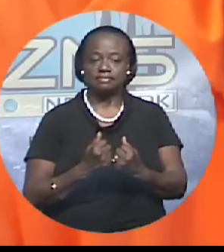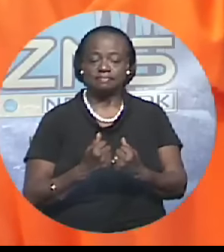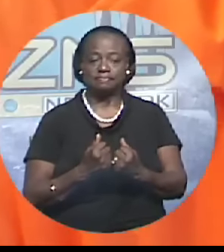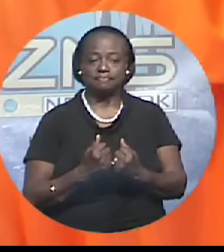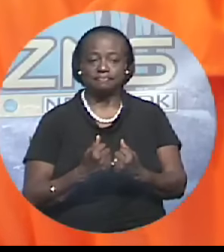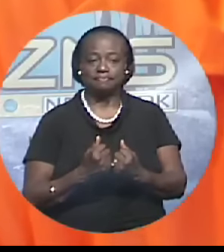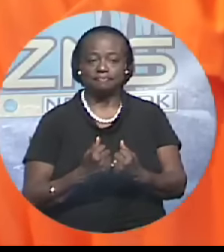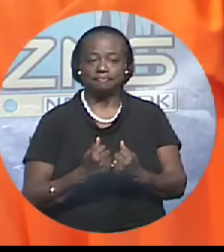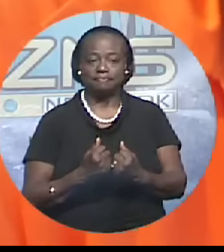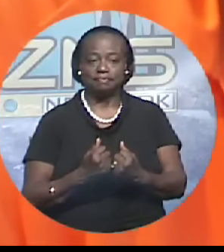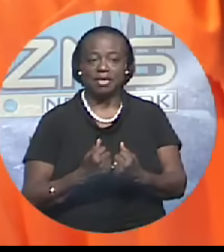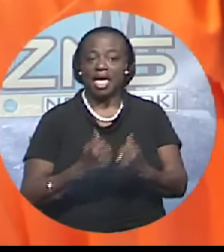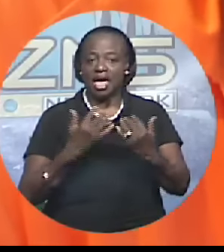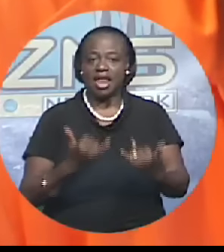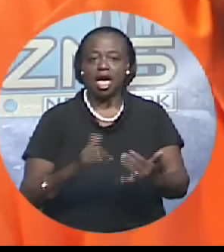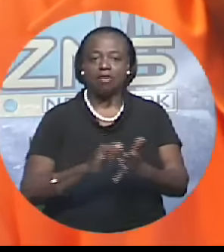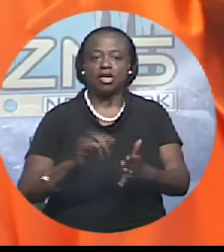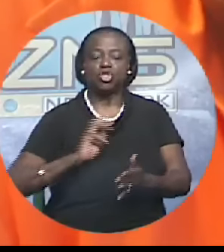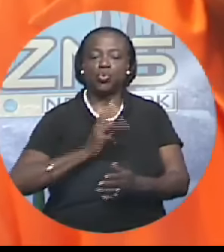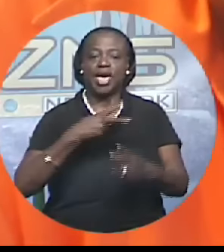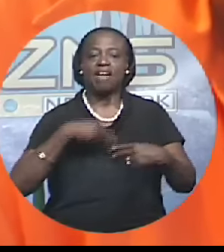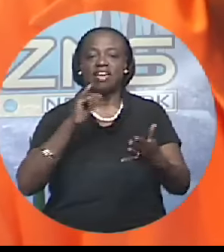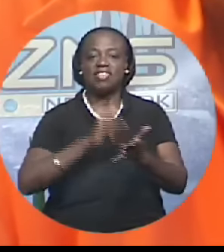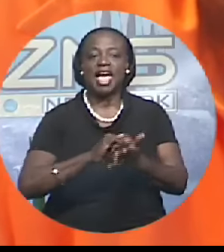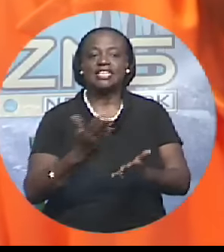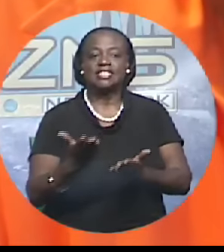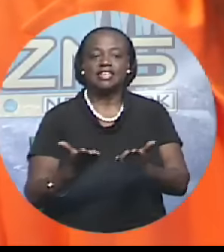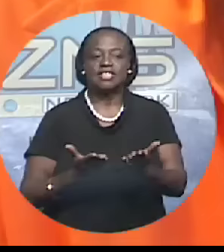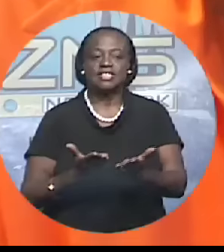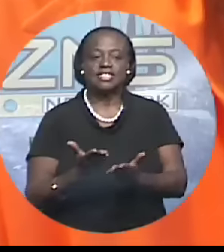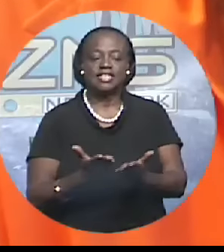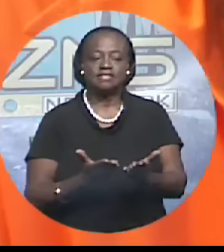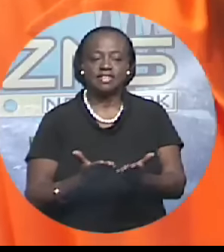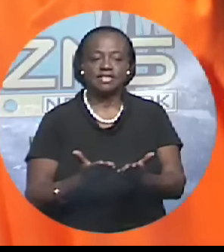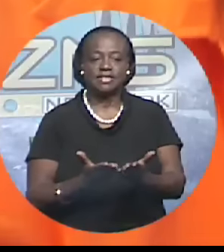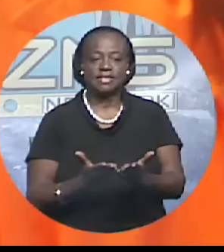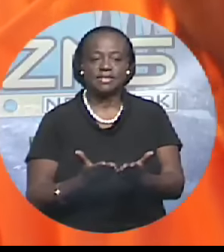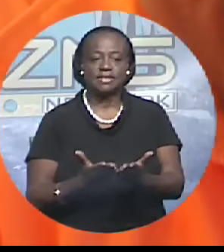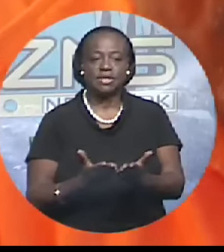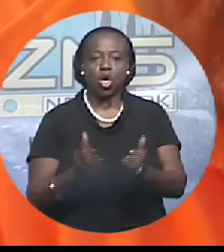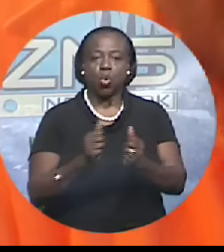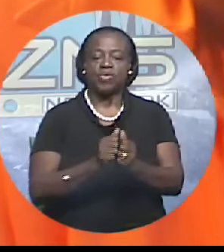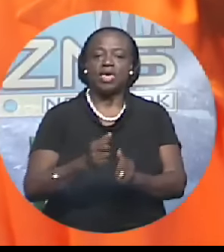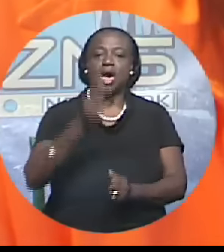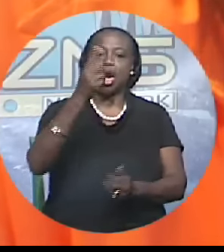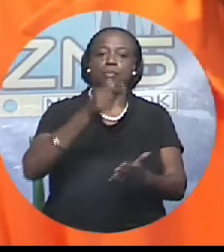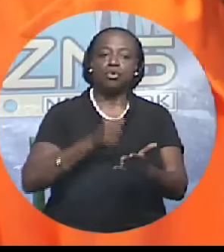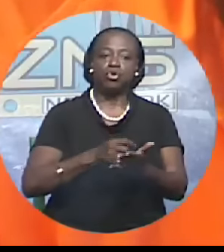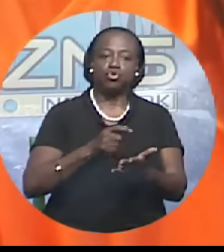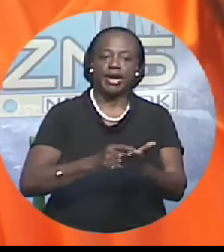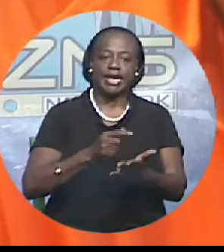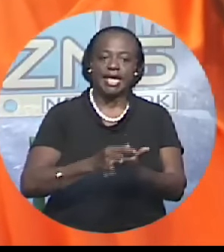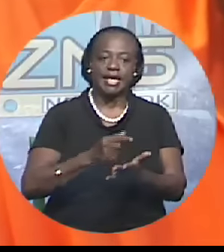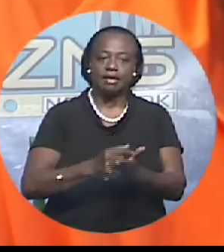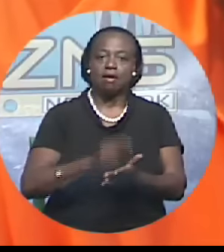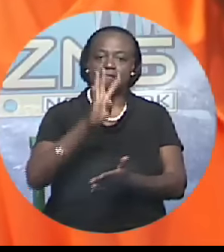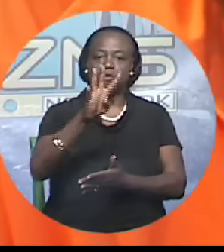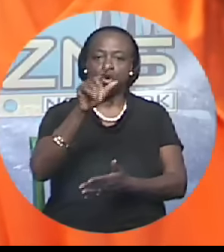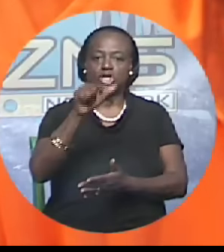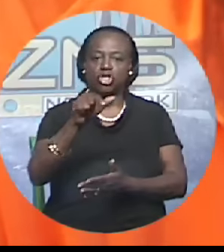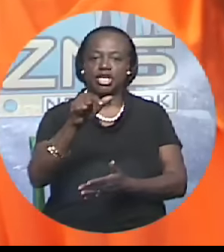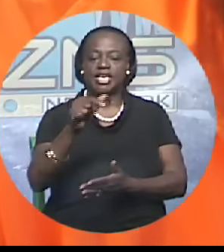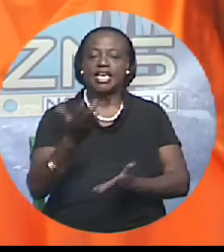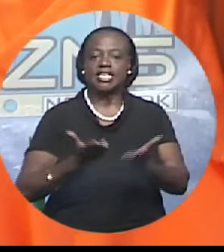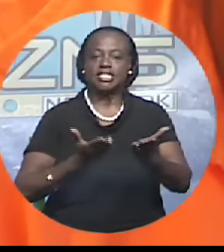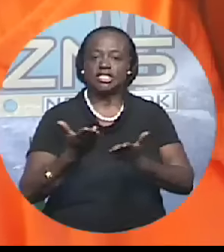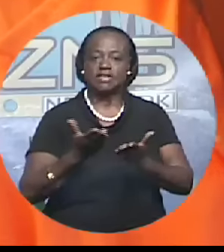And, you know, now that we have that service, and with the upgrading of the service, the 4G service that's